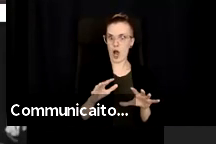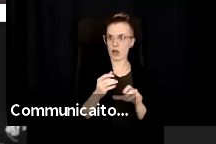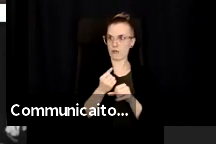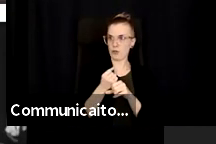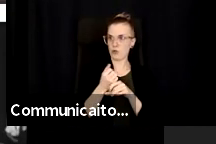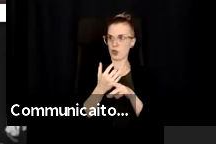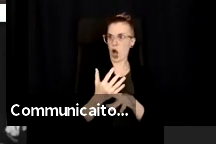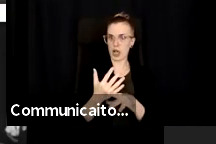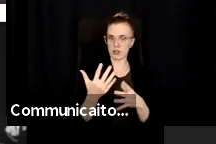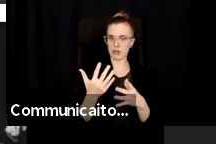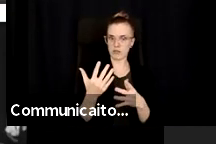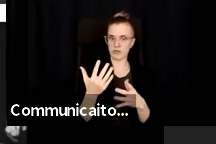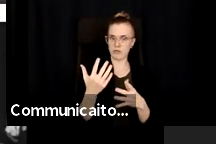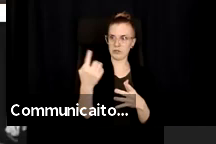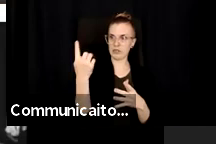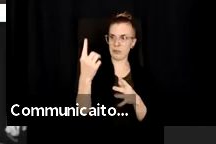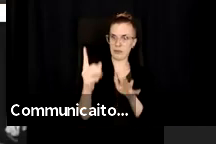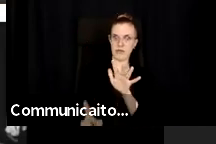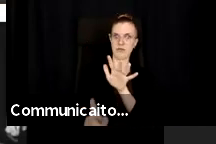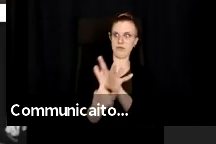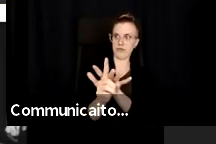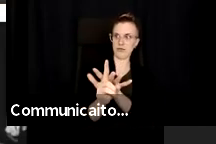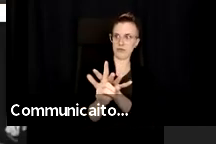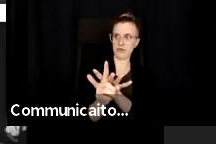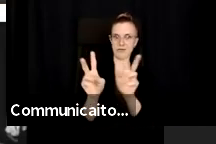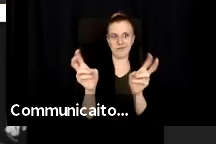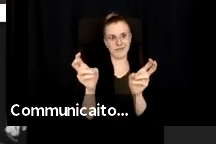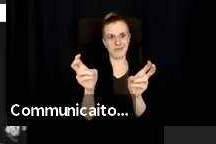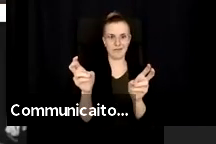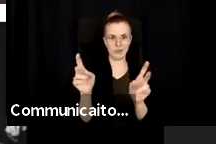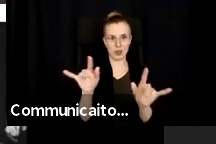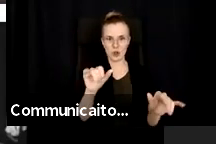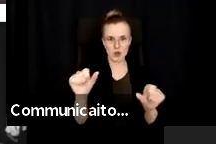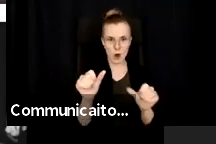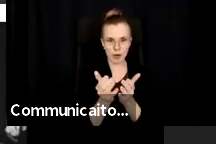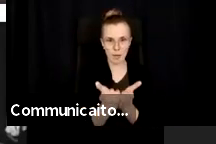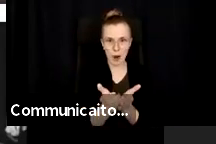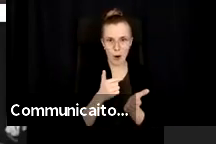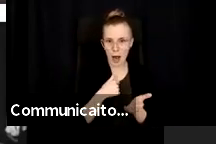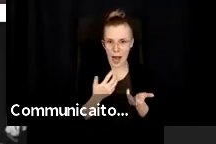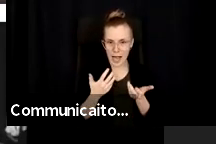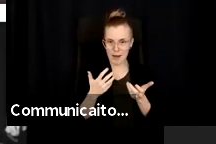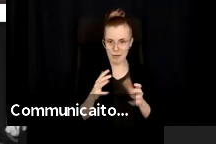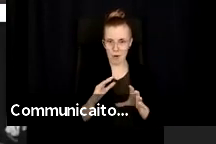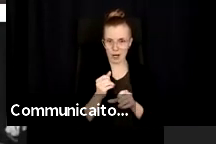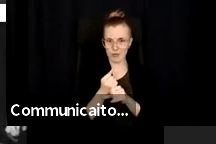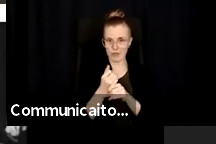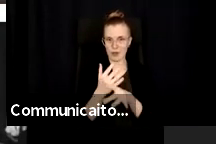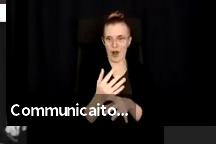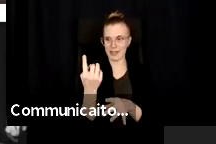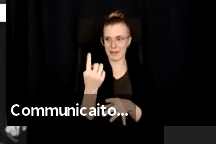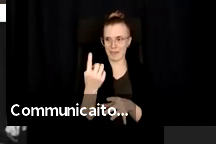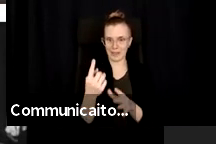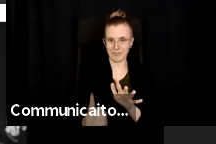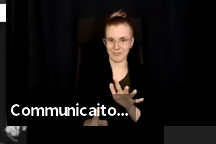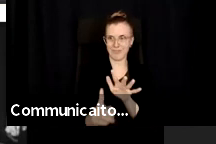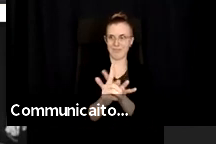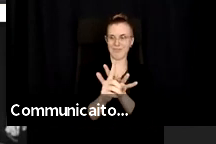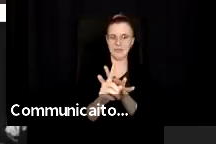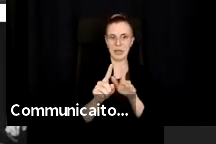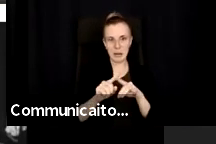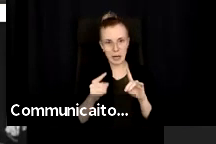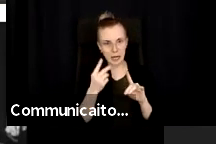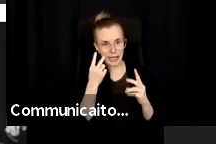really scared. I had never done anything like this before. But then I saw what ADAPT was doing. I saw what was